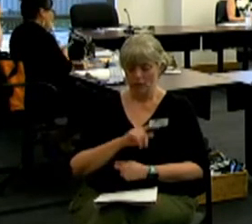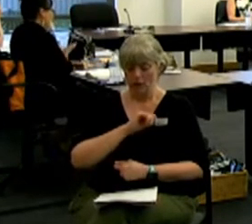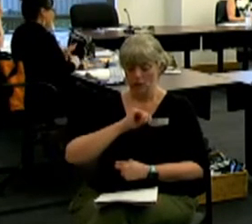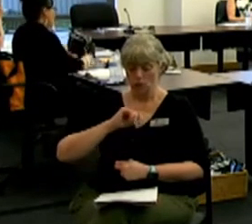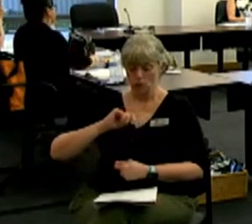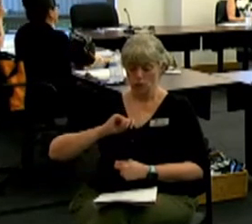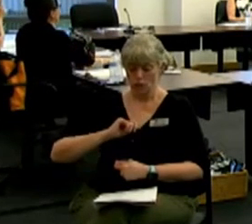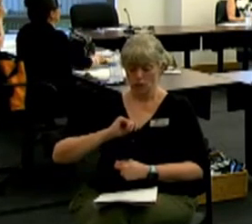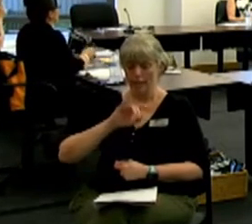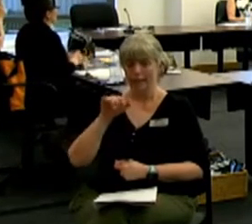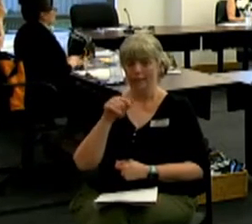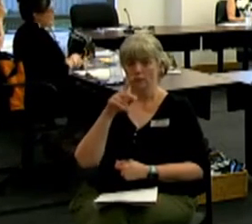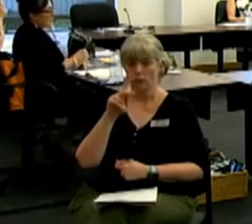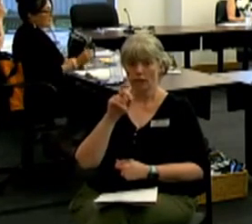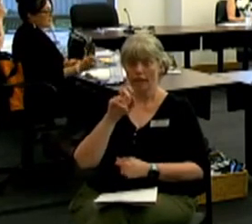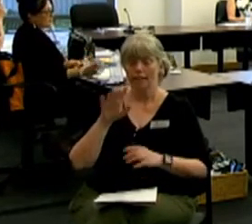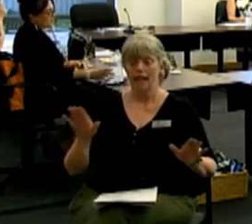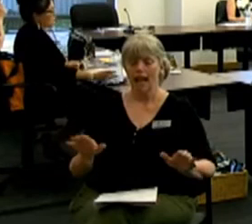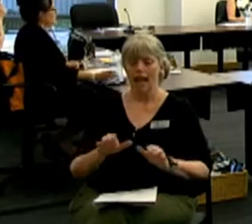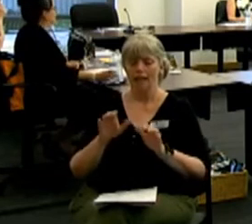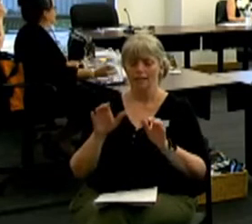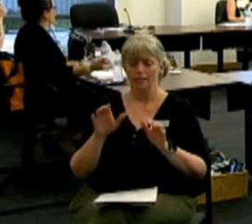Trustee Jake is acting as